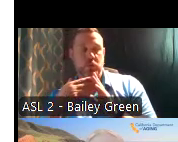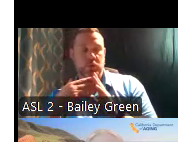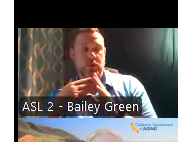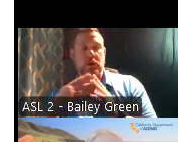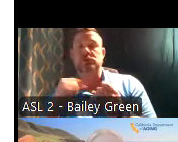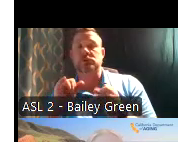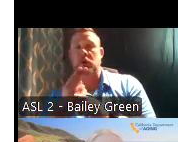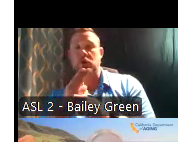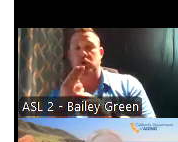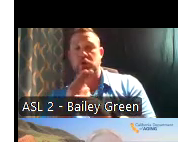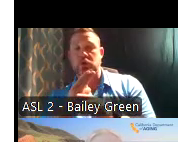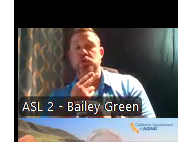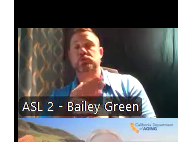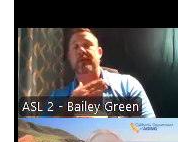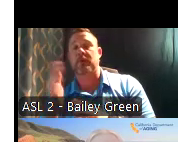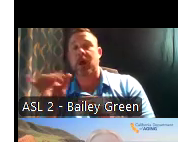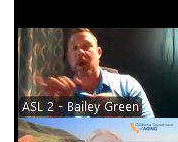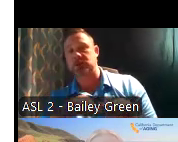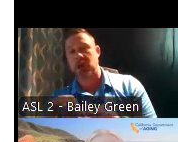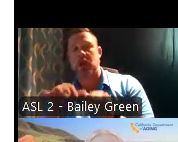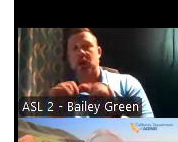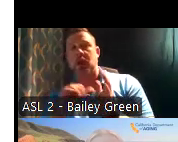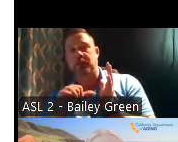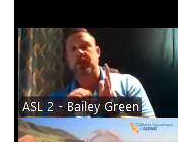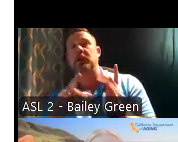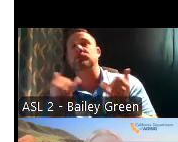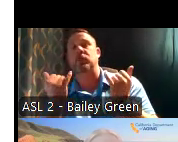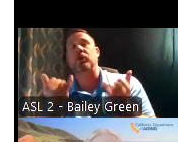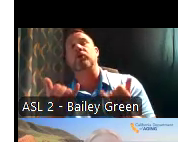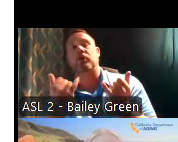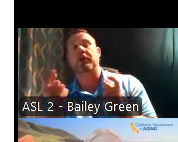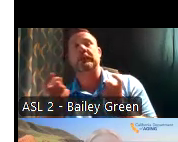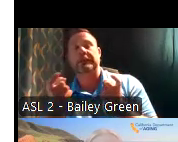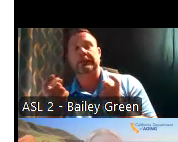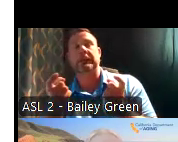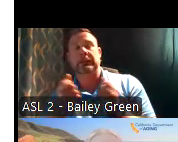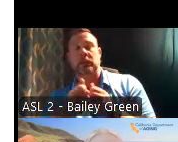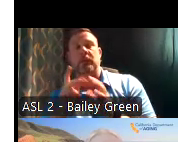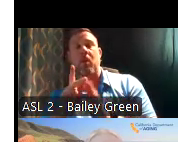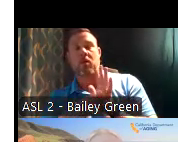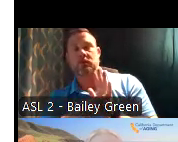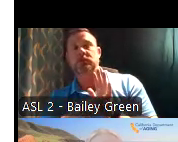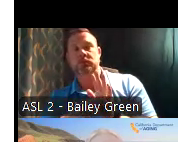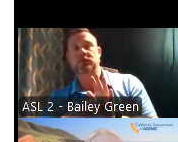it just so that everybody is on the same page about what we're currently dealing with when it comes to policies. And I'm